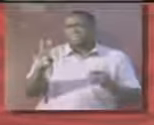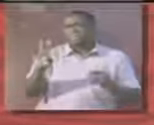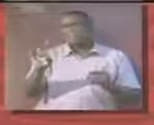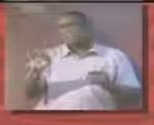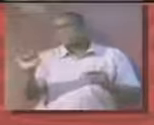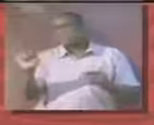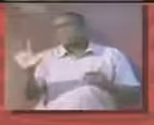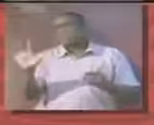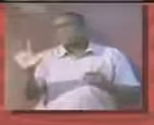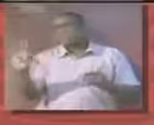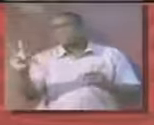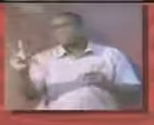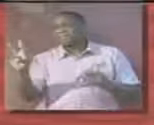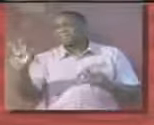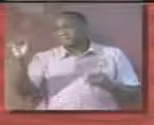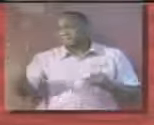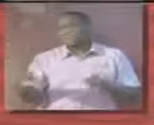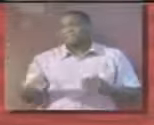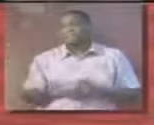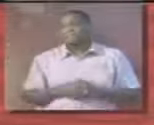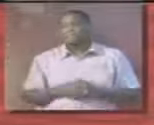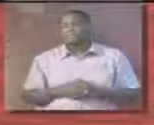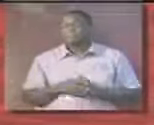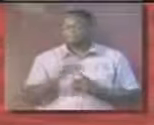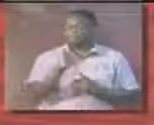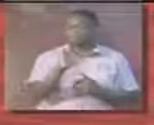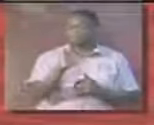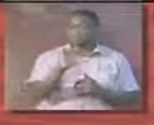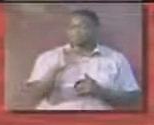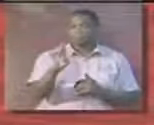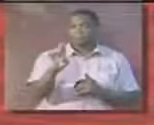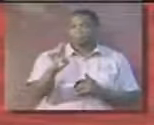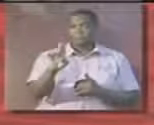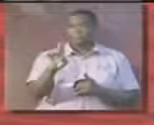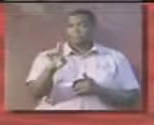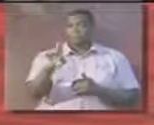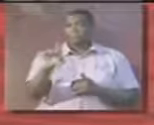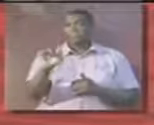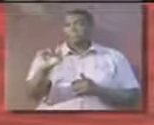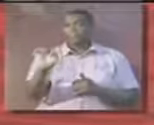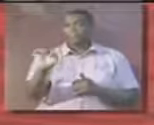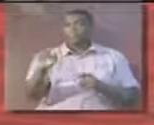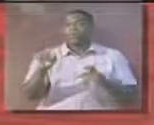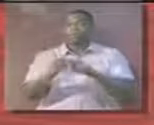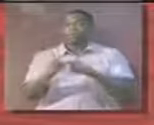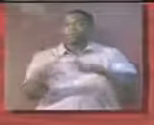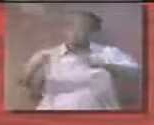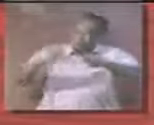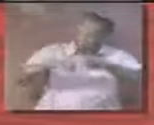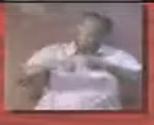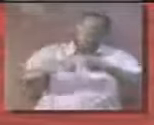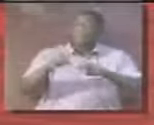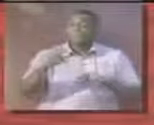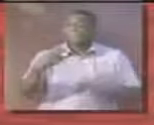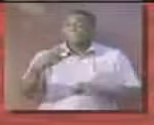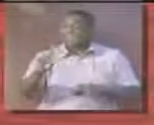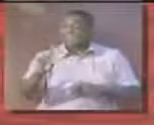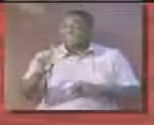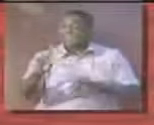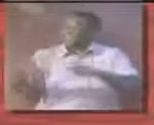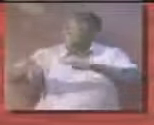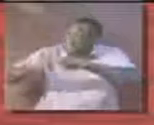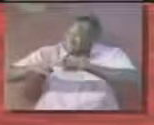the middle of the week. The ICU rates have also increased, going up to 40%, as well as high dependency rates going up